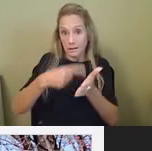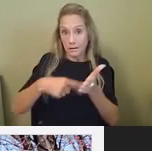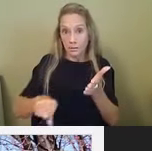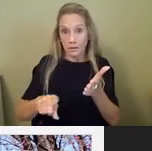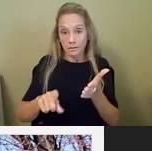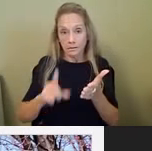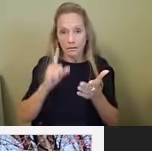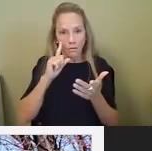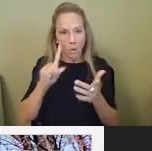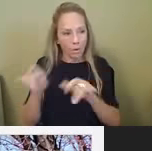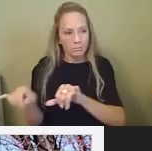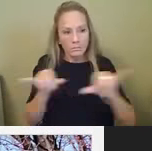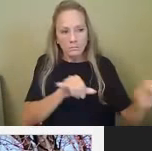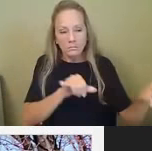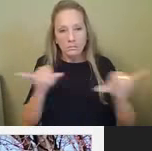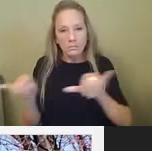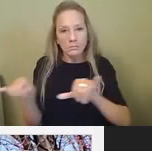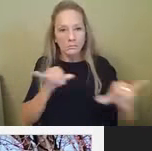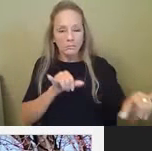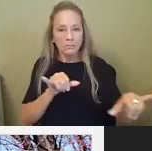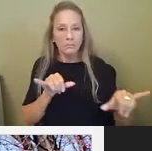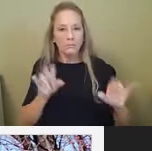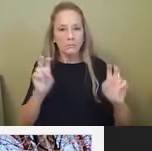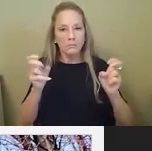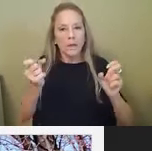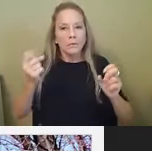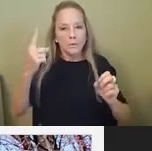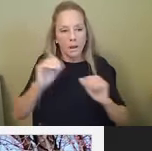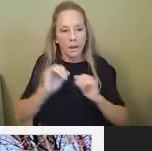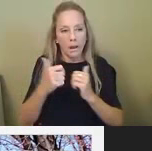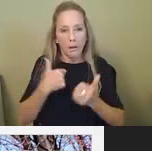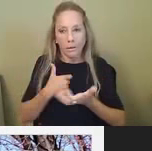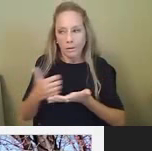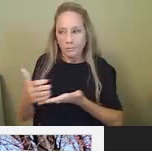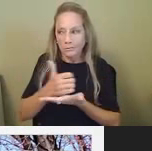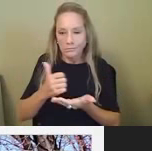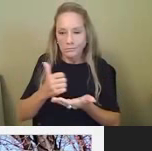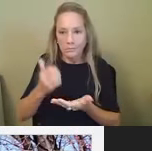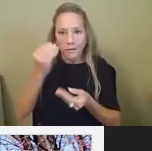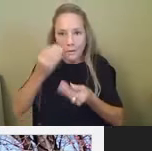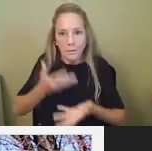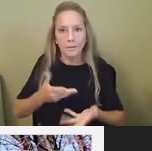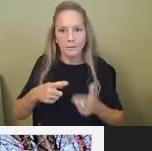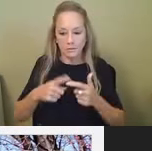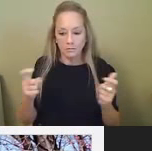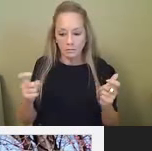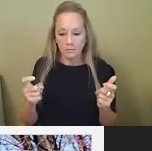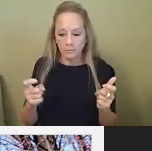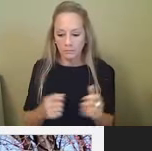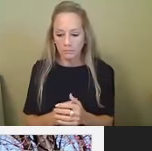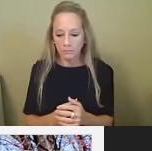some consistency's sake. Since we're also talking about using the